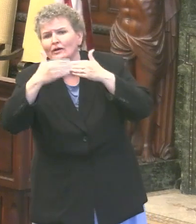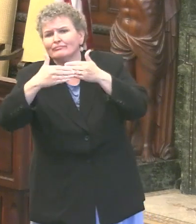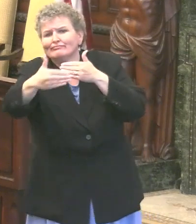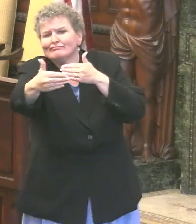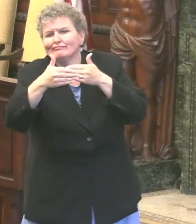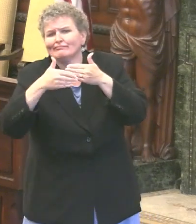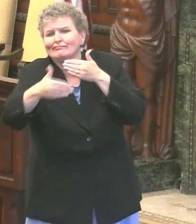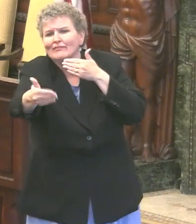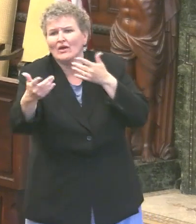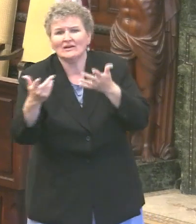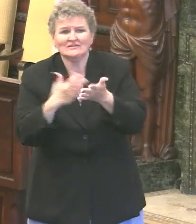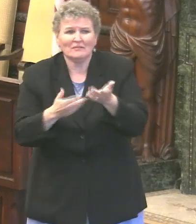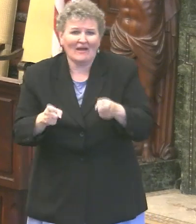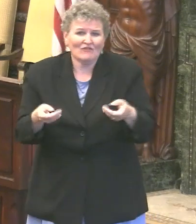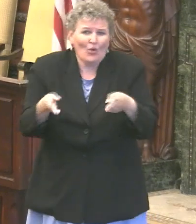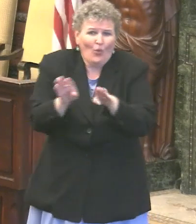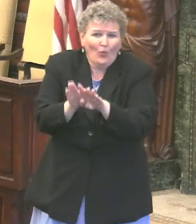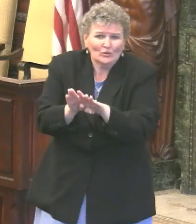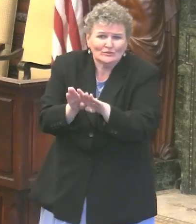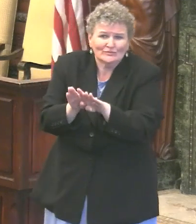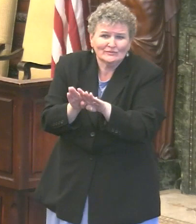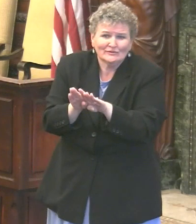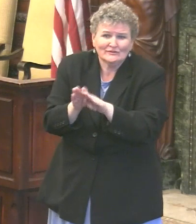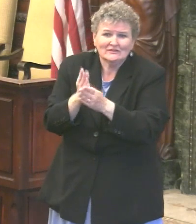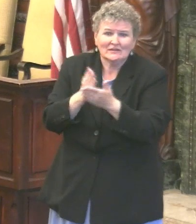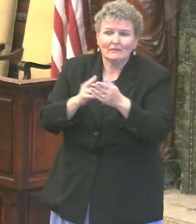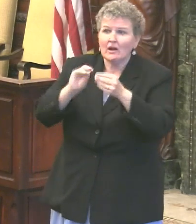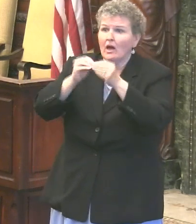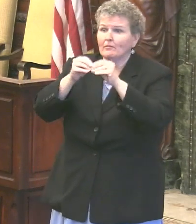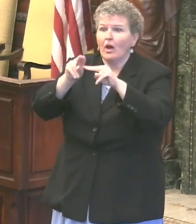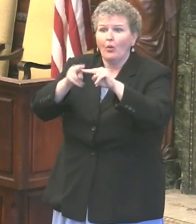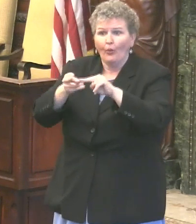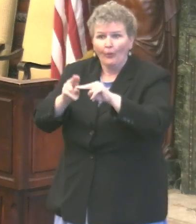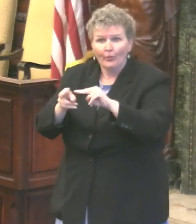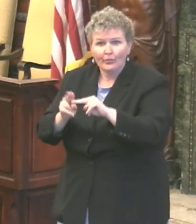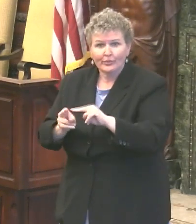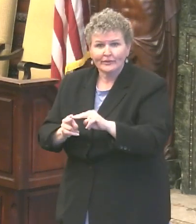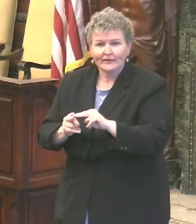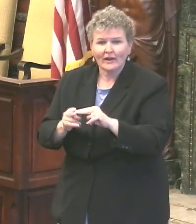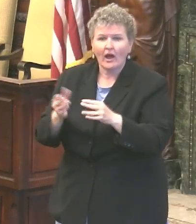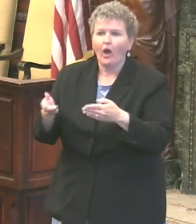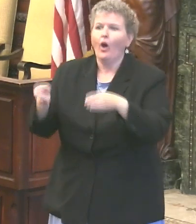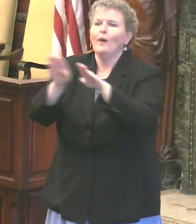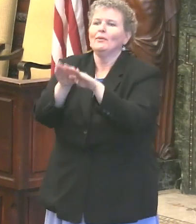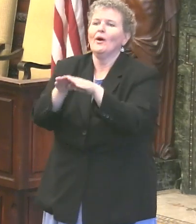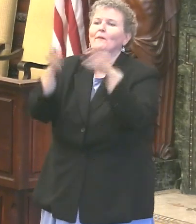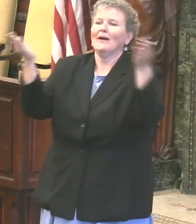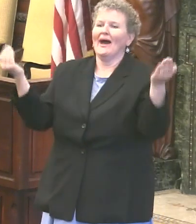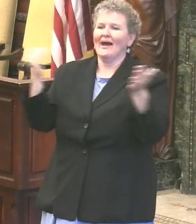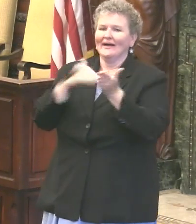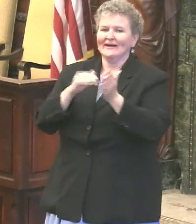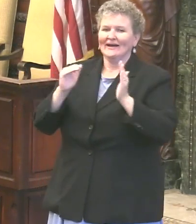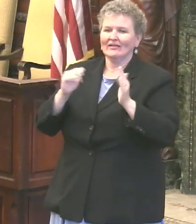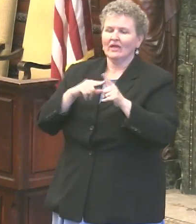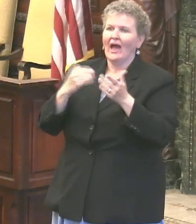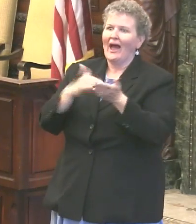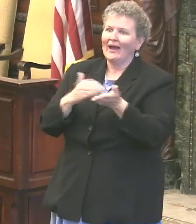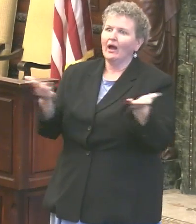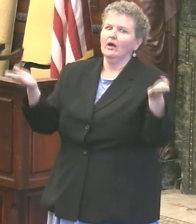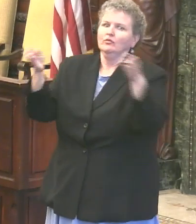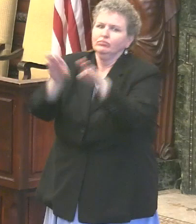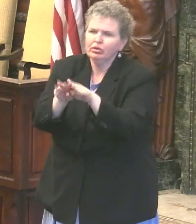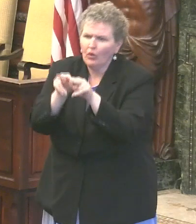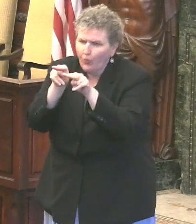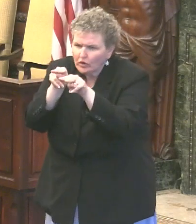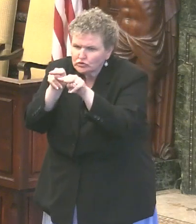case rates fall, we may gradually allow these higher risk activities to resume, with close monitoring to see if that allowing those activities